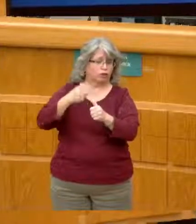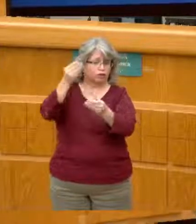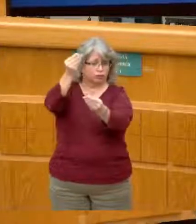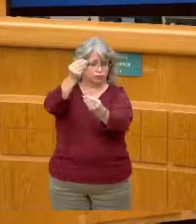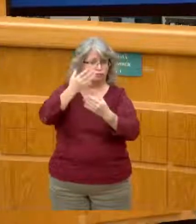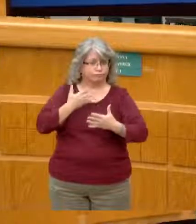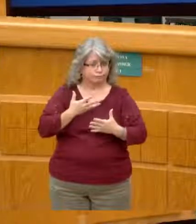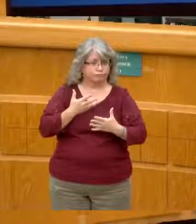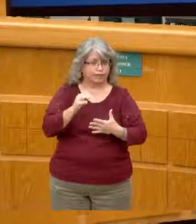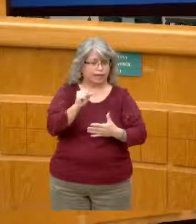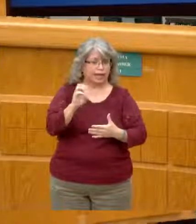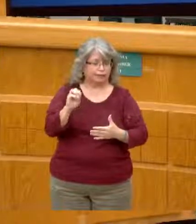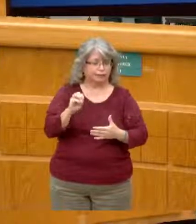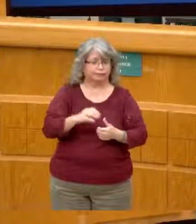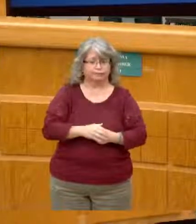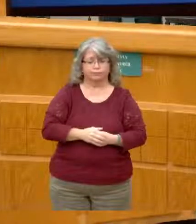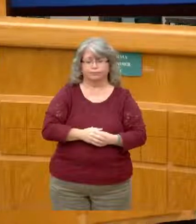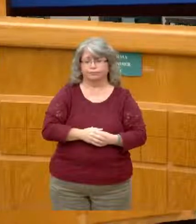case.